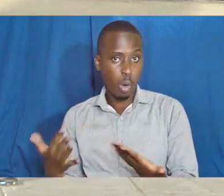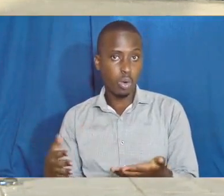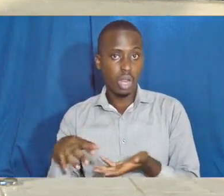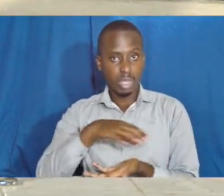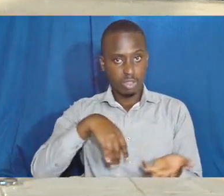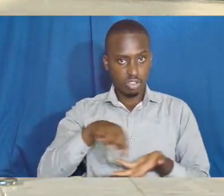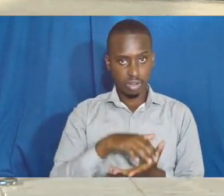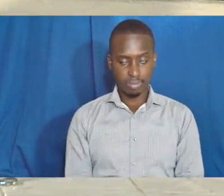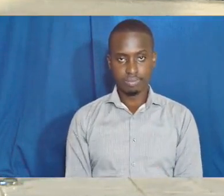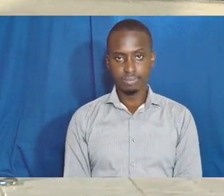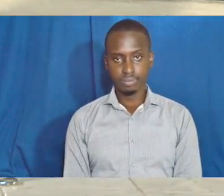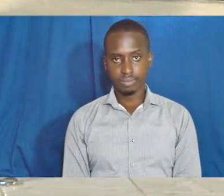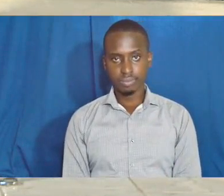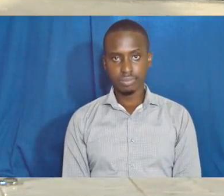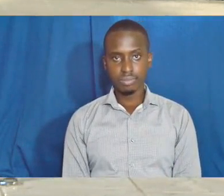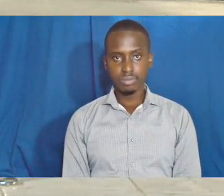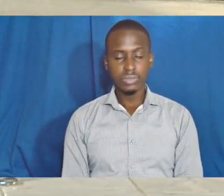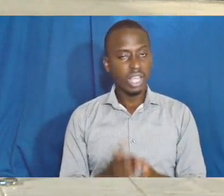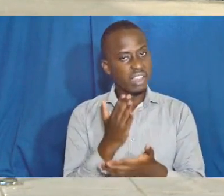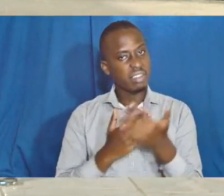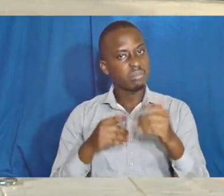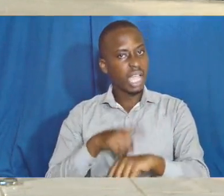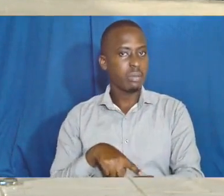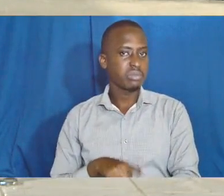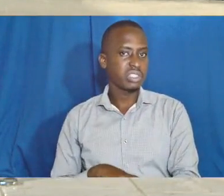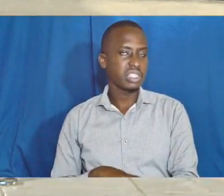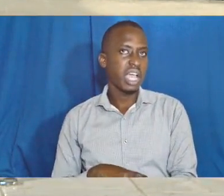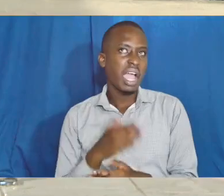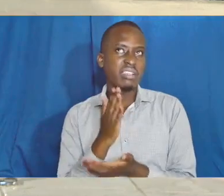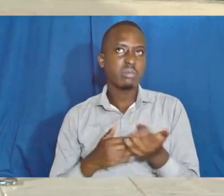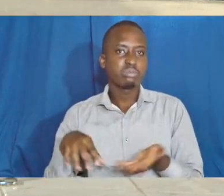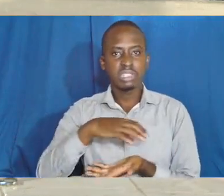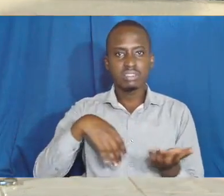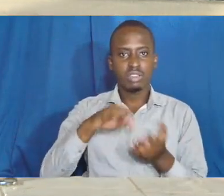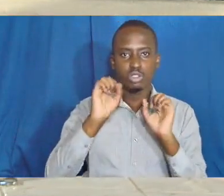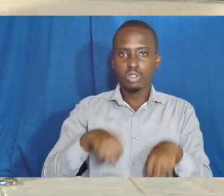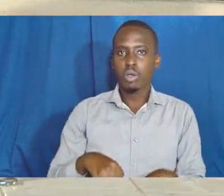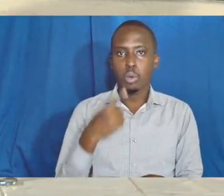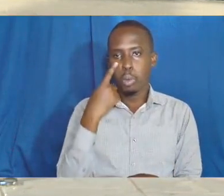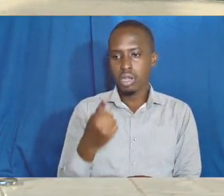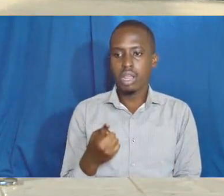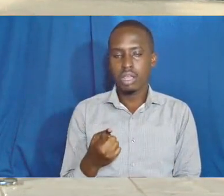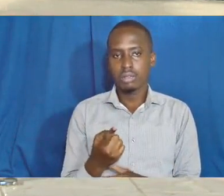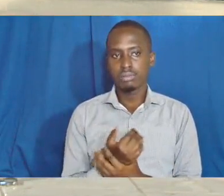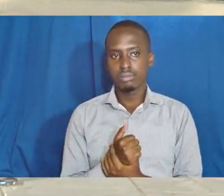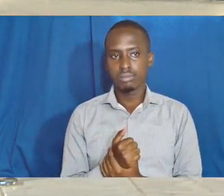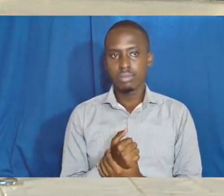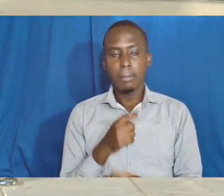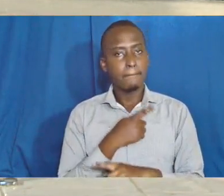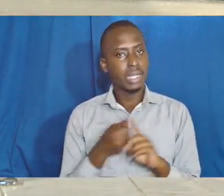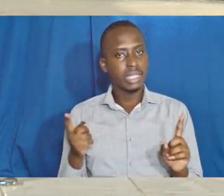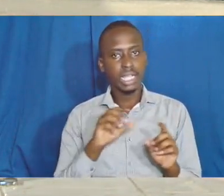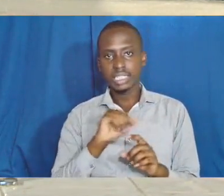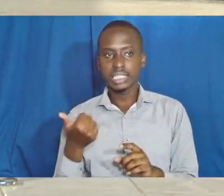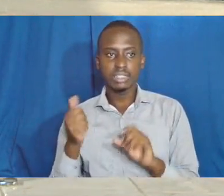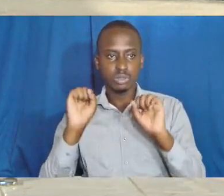mixture. Or sometimes there are some mixtures that you can easily tell, but there are some